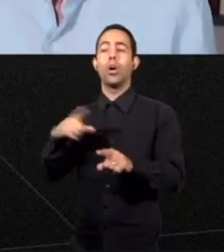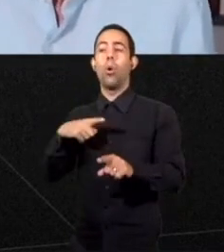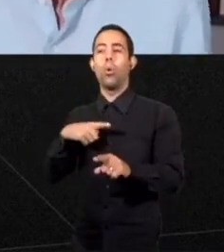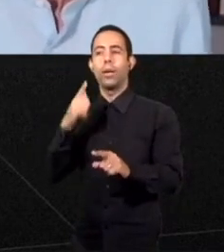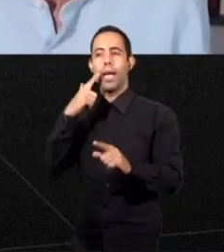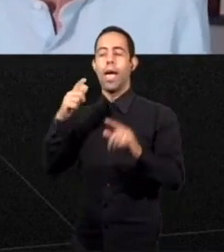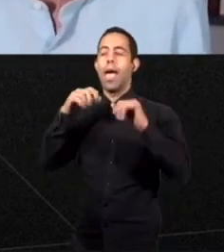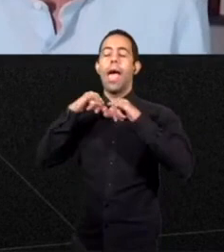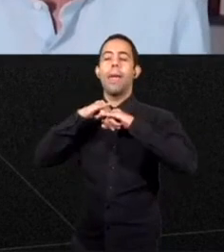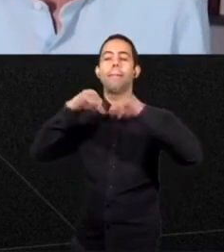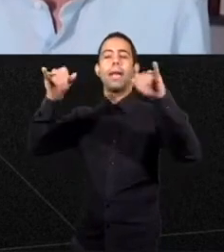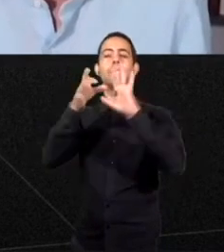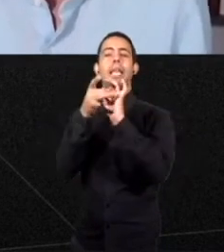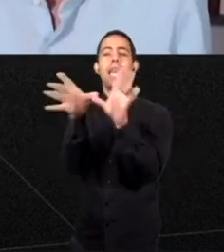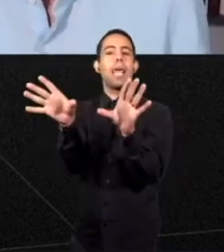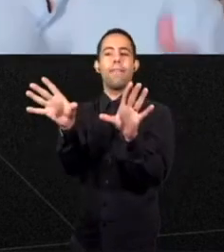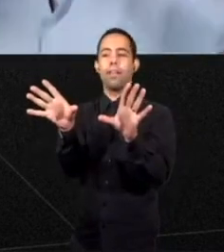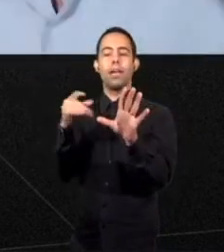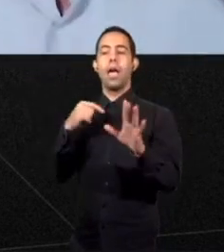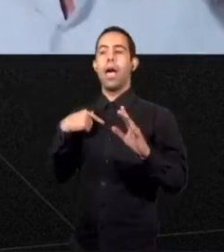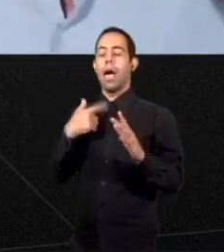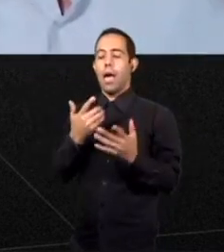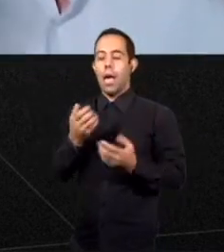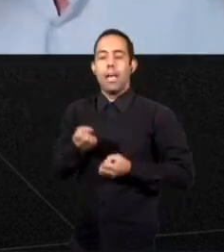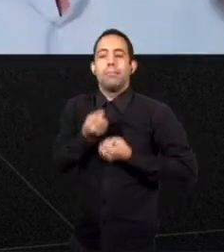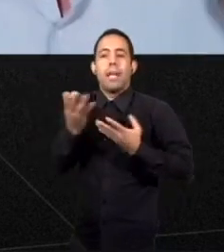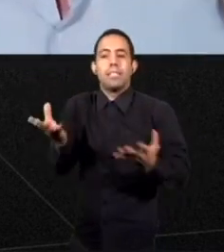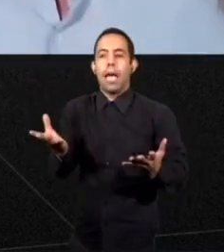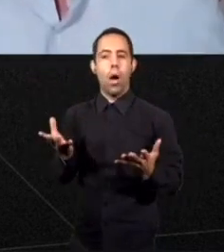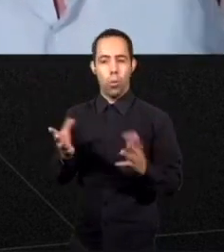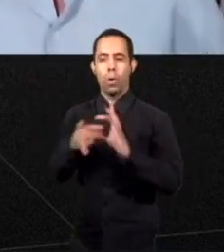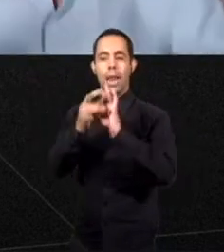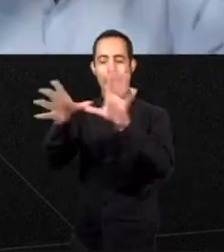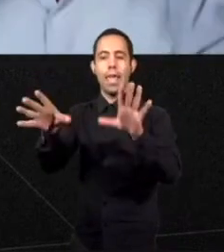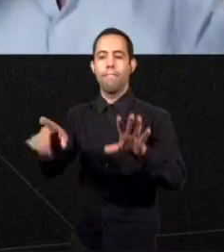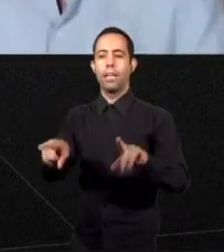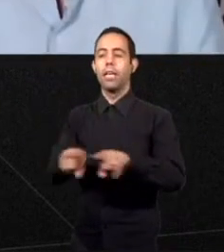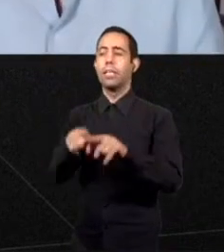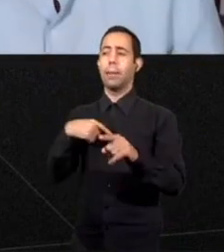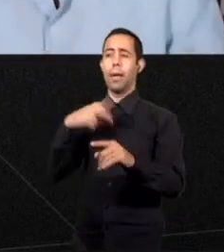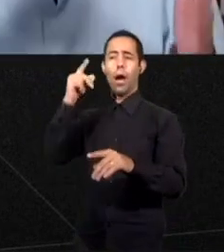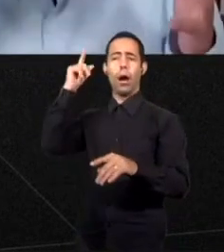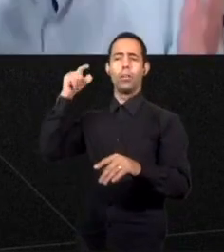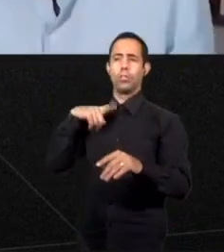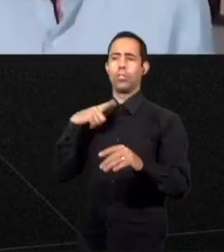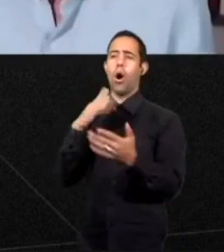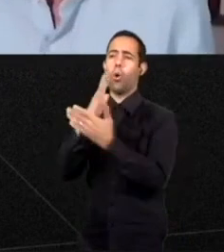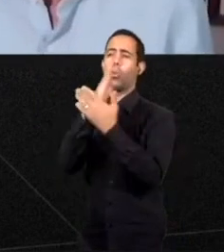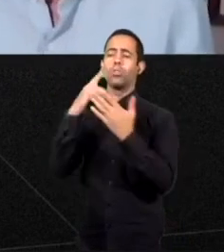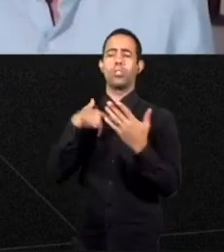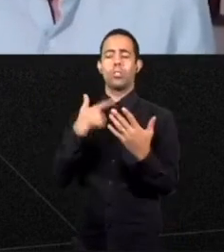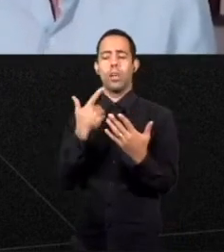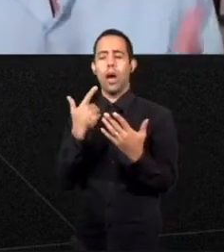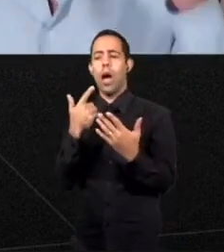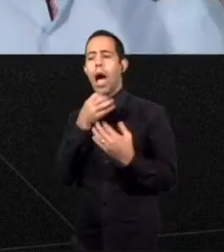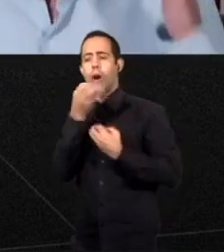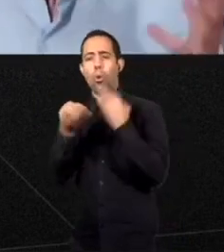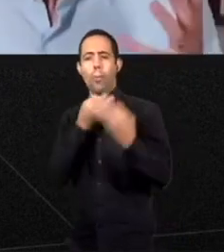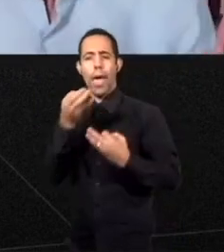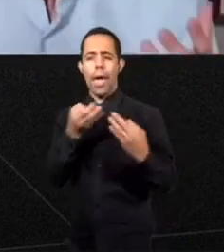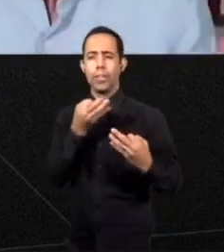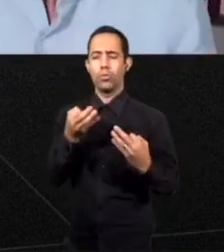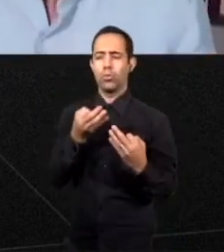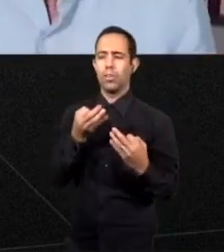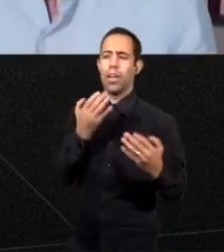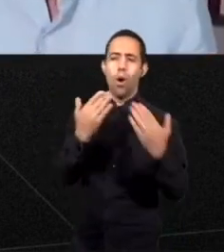of expression. In normal times you have all these arguments, but in a pandemic it's so clear what an important